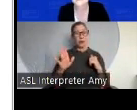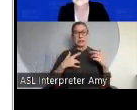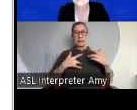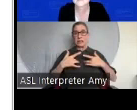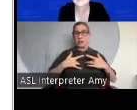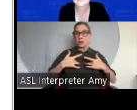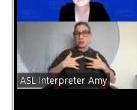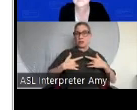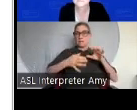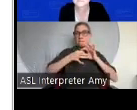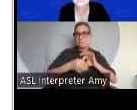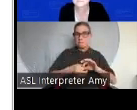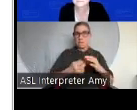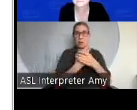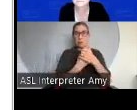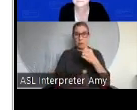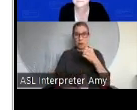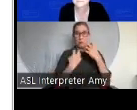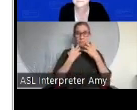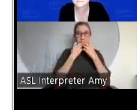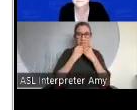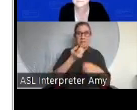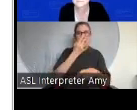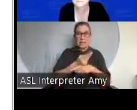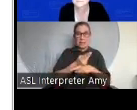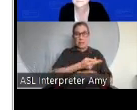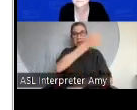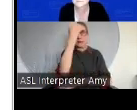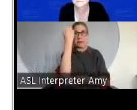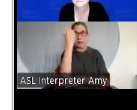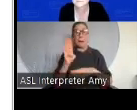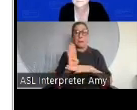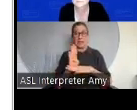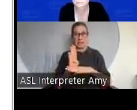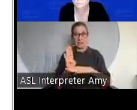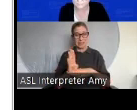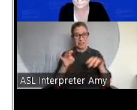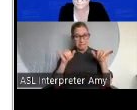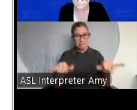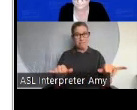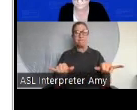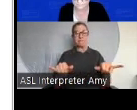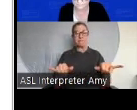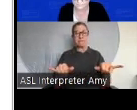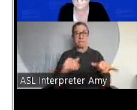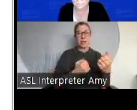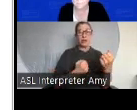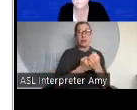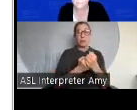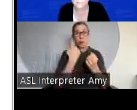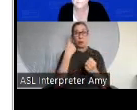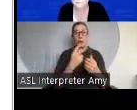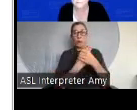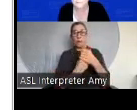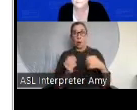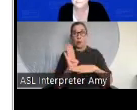is being given to existing businesses and support for them so